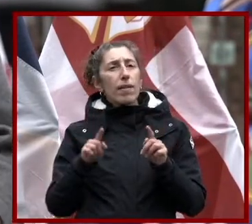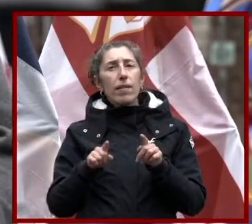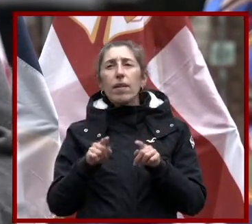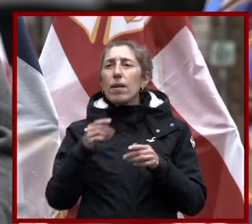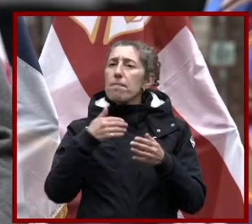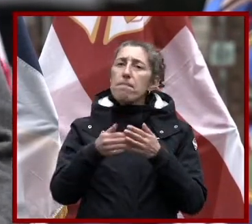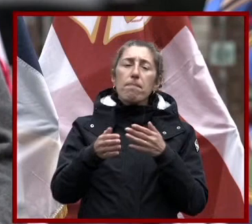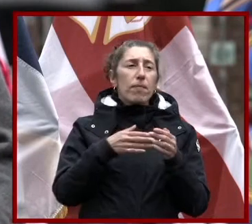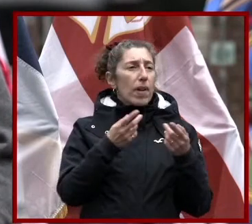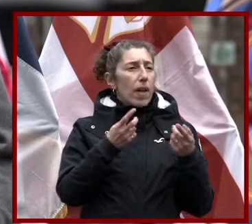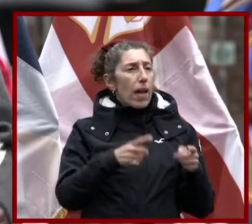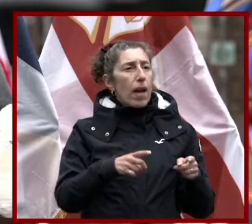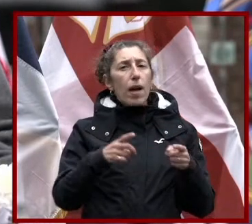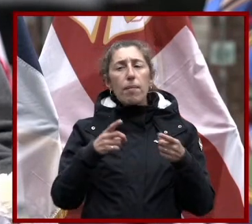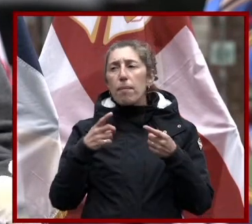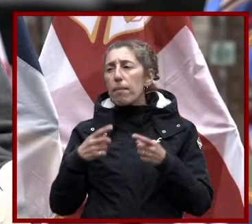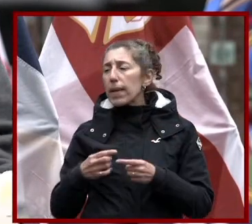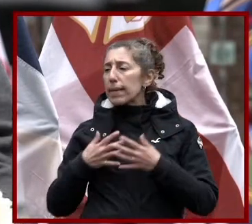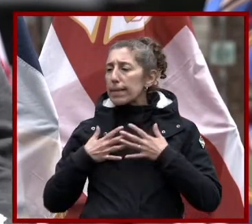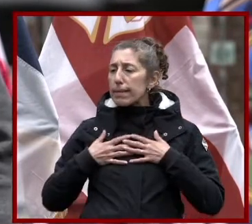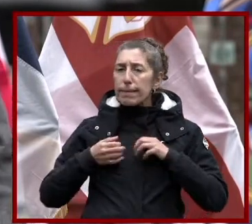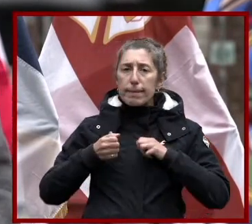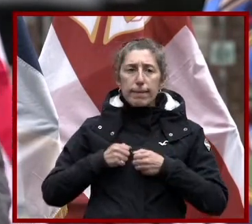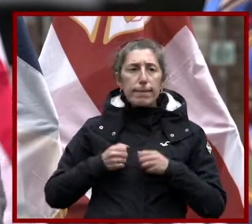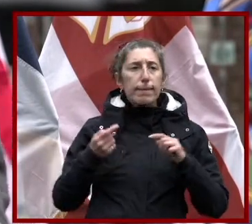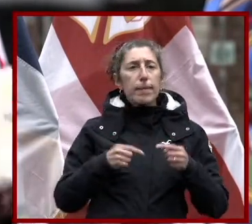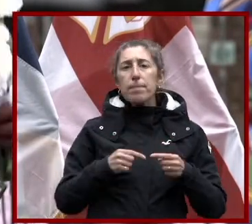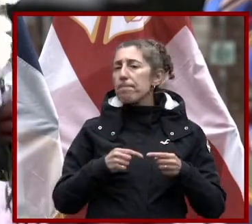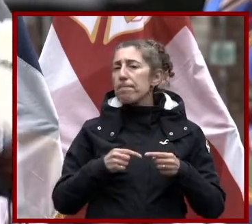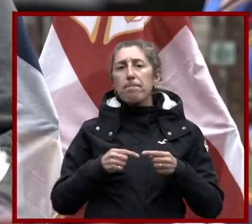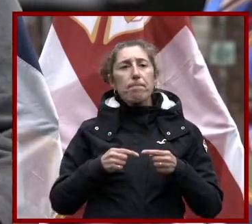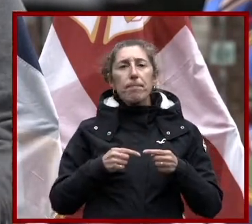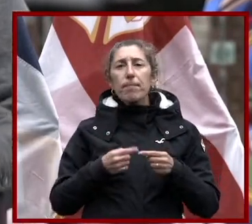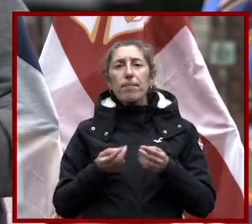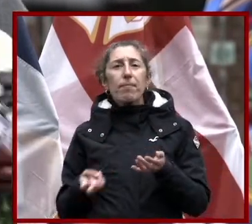spite of the ache. I will rise